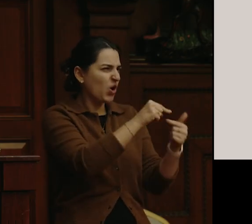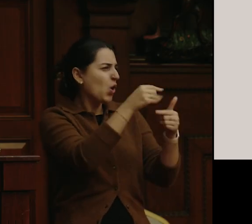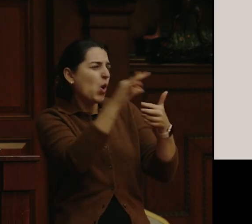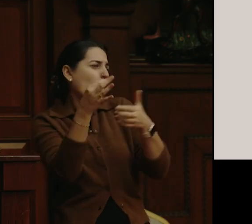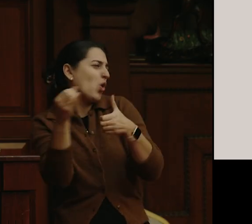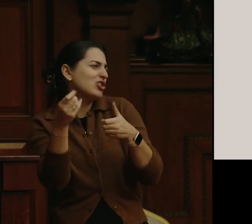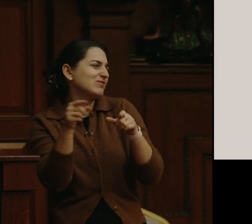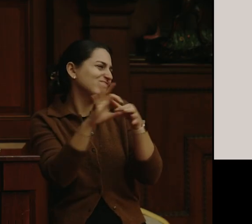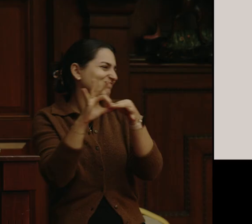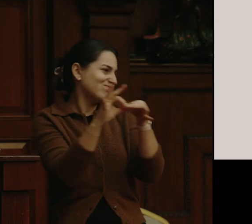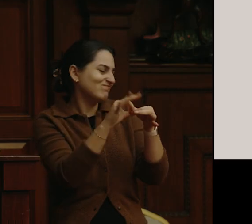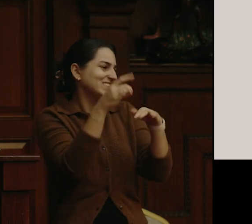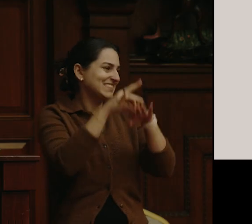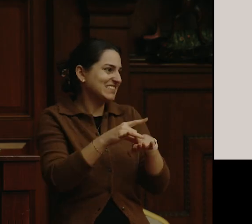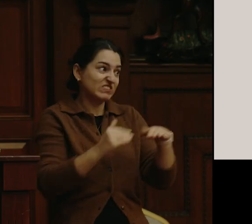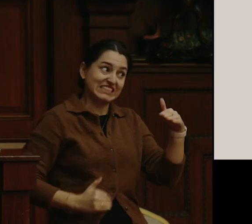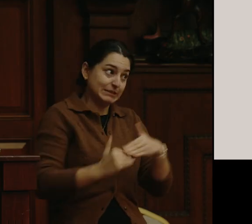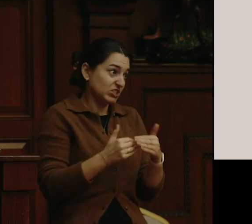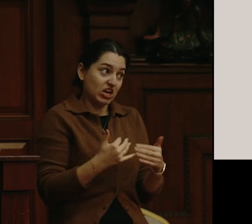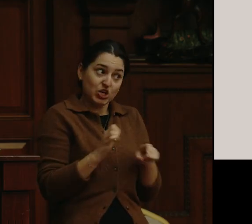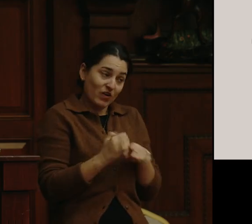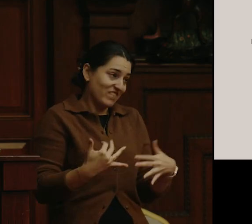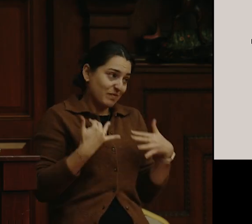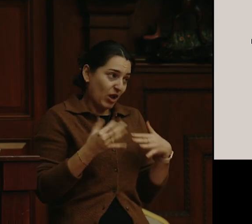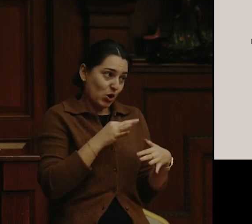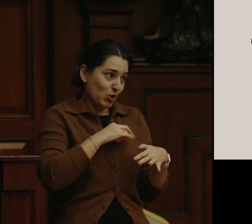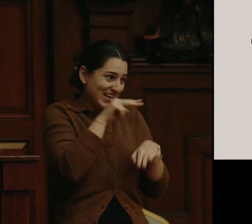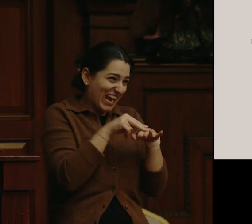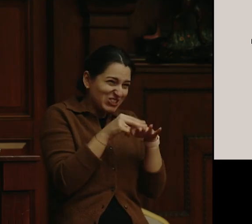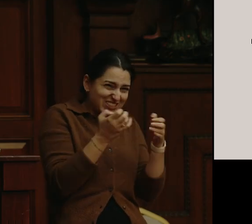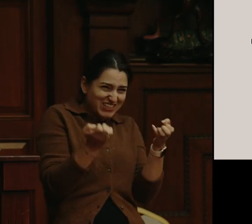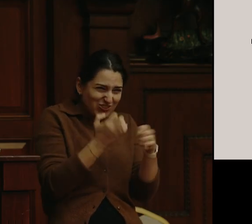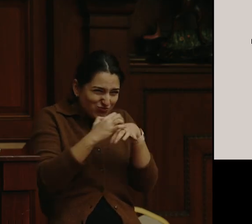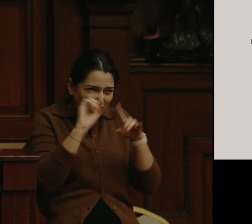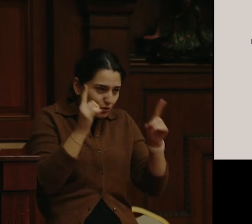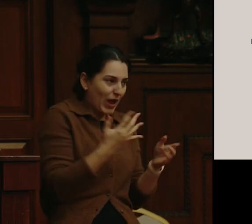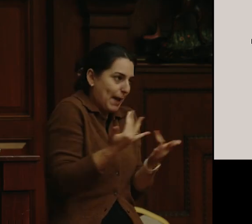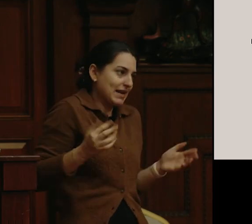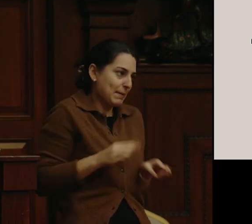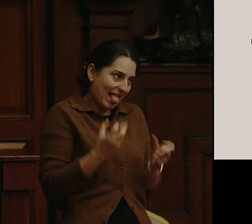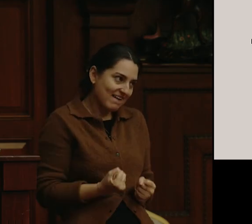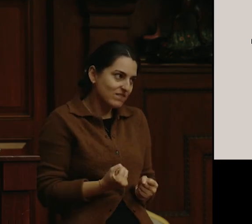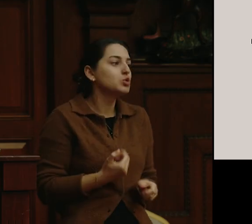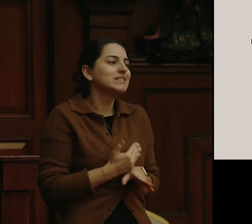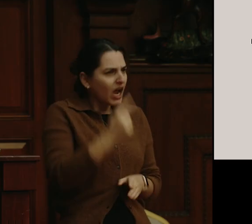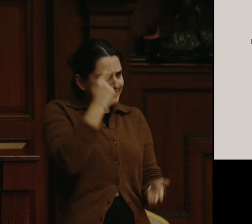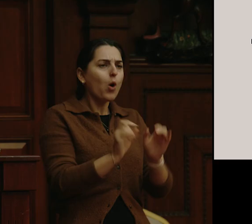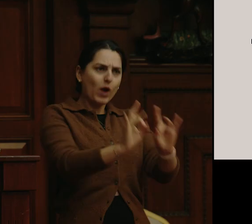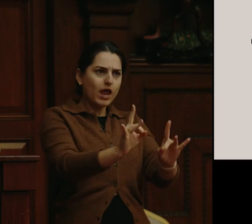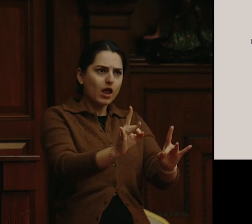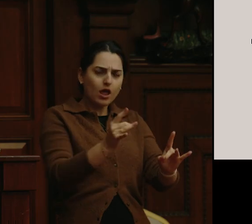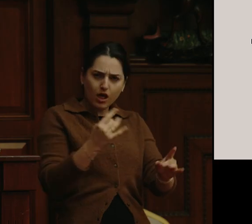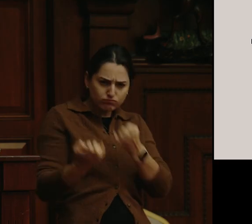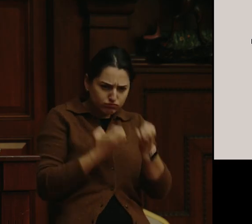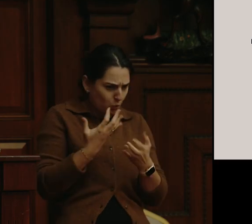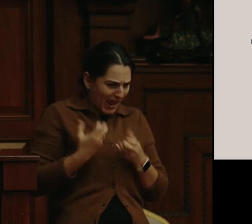related diseases is fairly limited to date. We don't have good national estimates on this. So that's why we set out to look at what